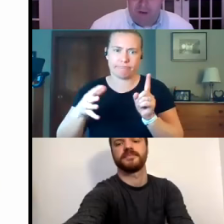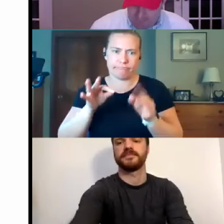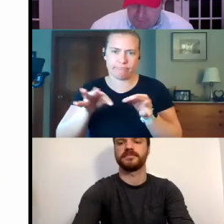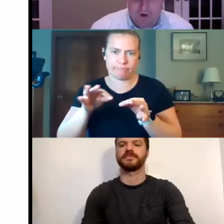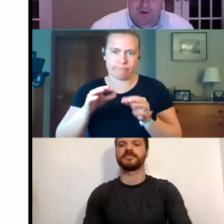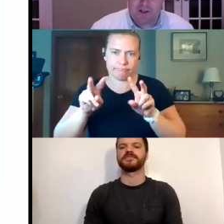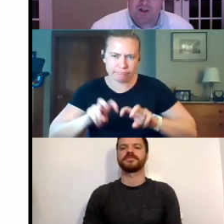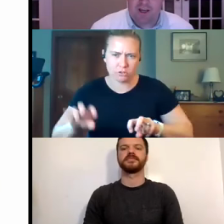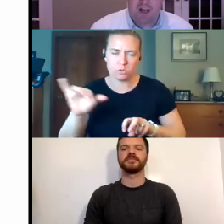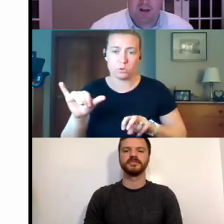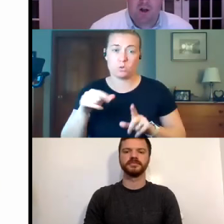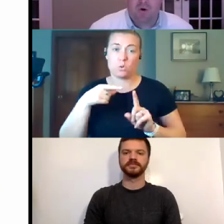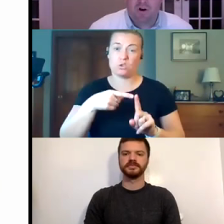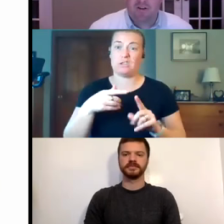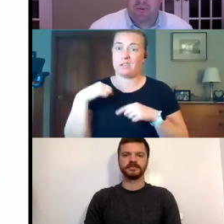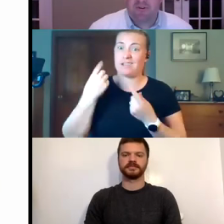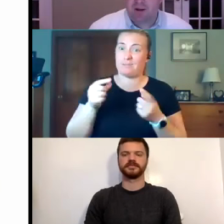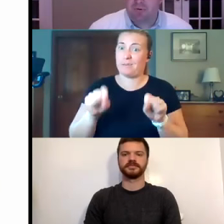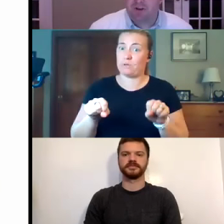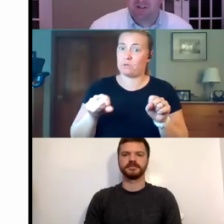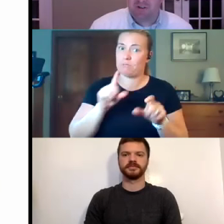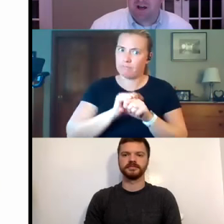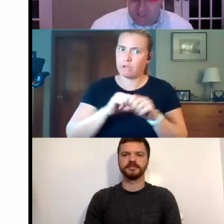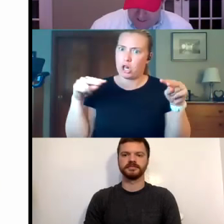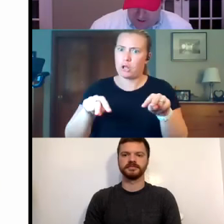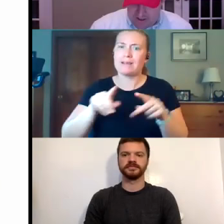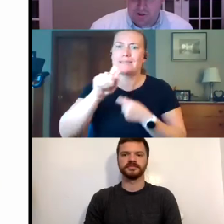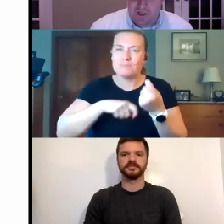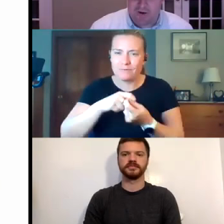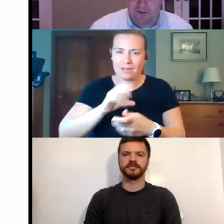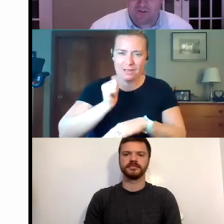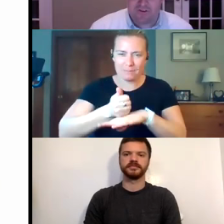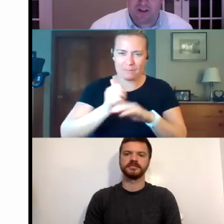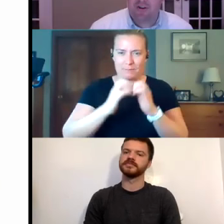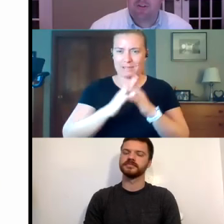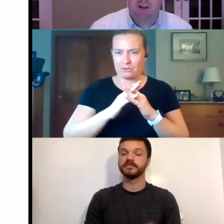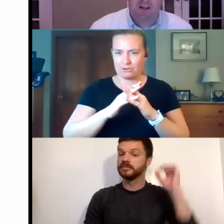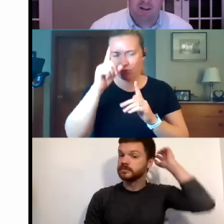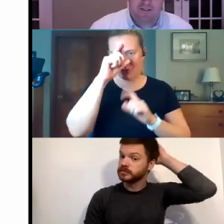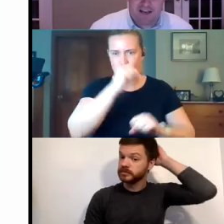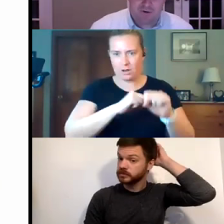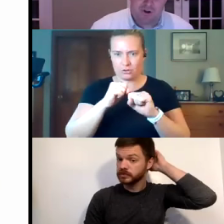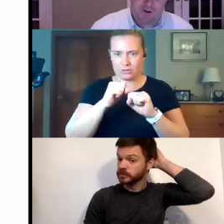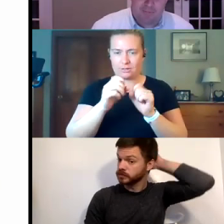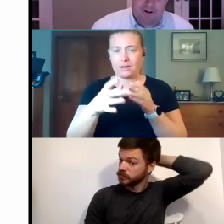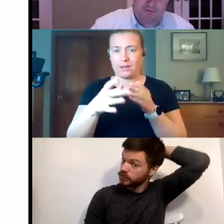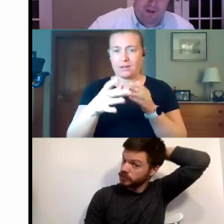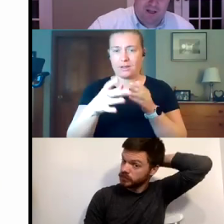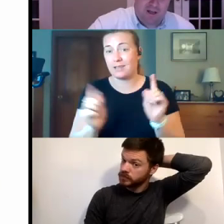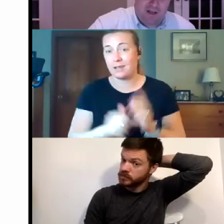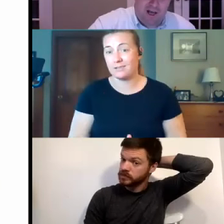she's been able to empirically look at what are the specific implementation strategies that are associated with success in this national